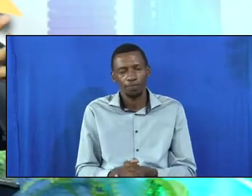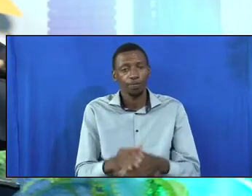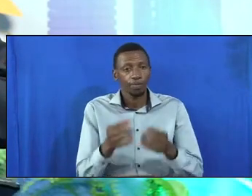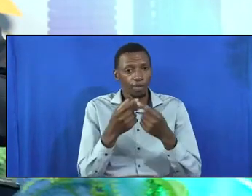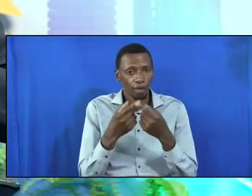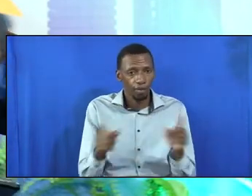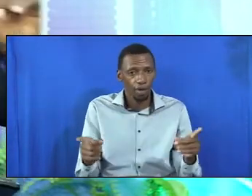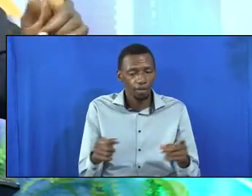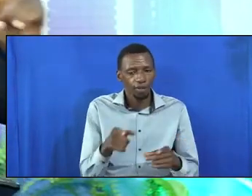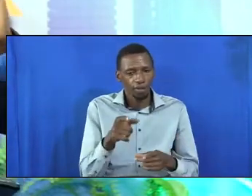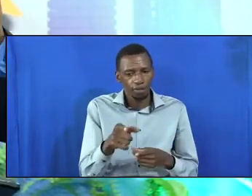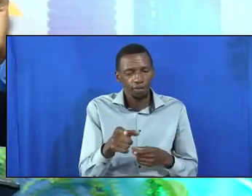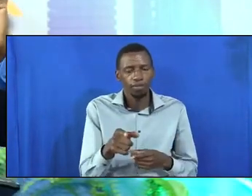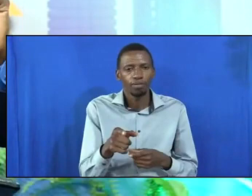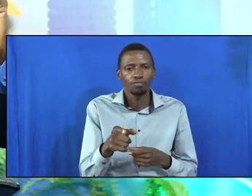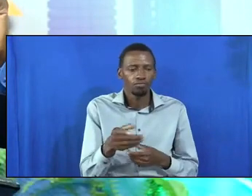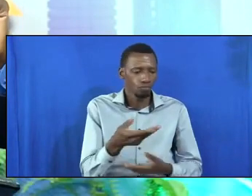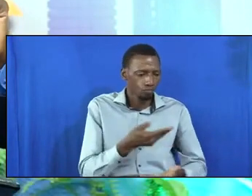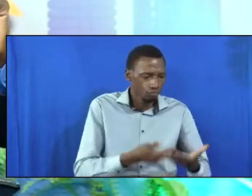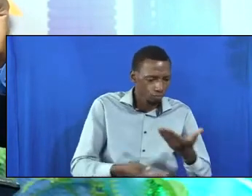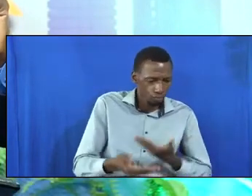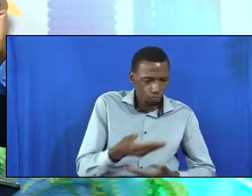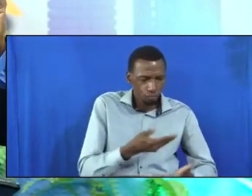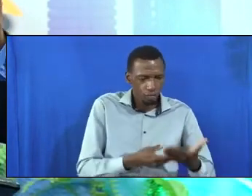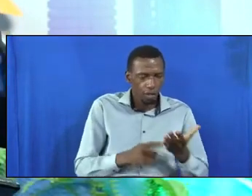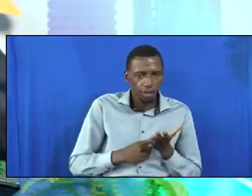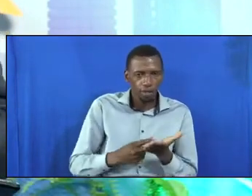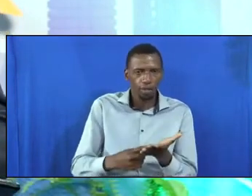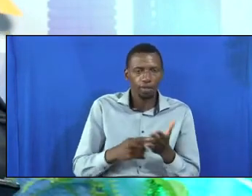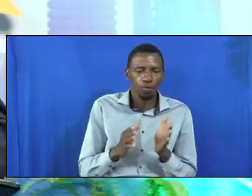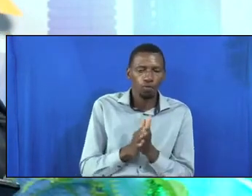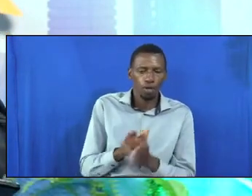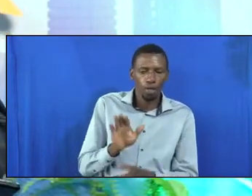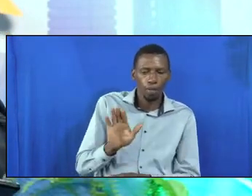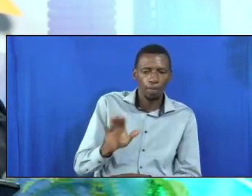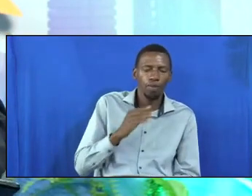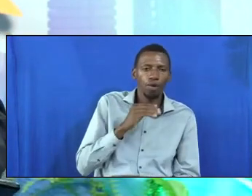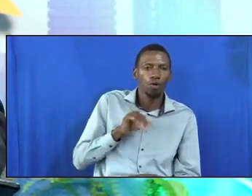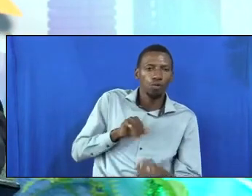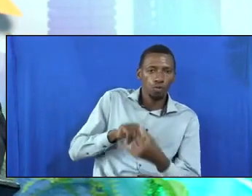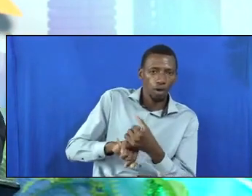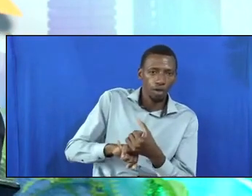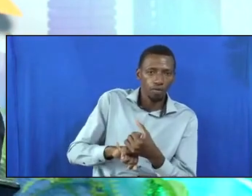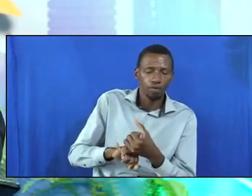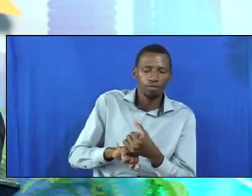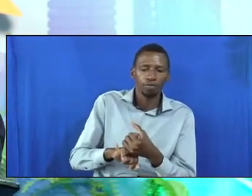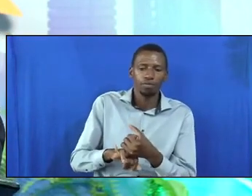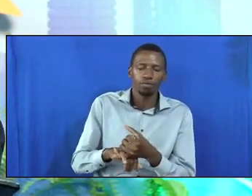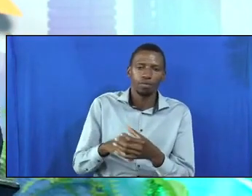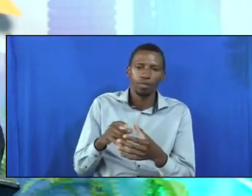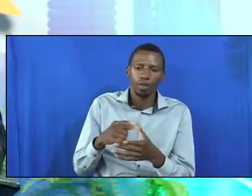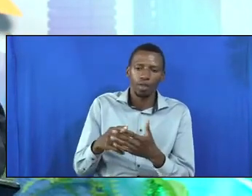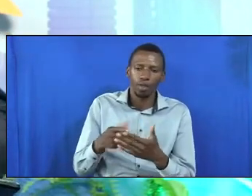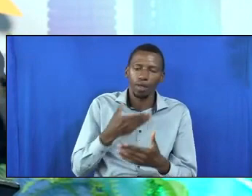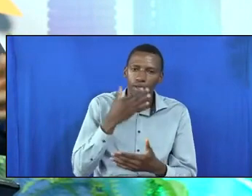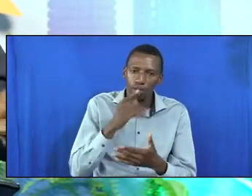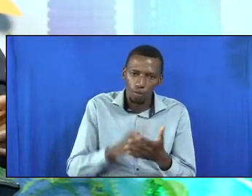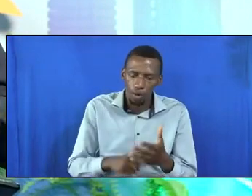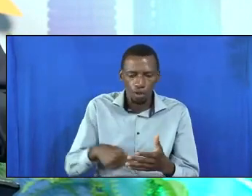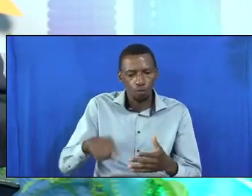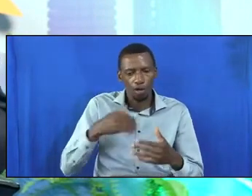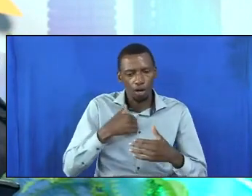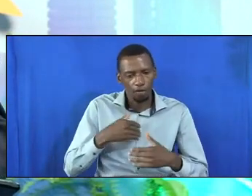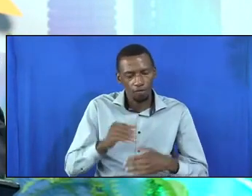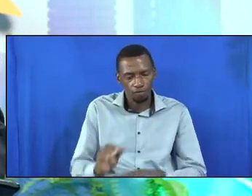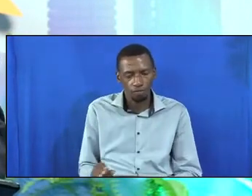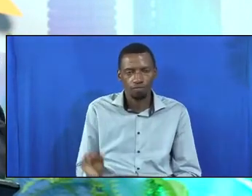But he consulted with the wife. They said, we have made a vow to God. Come